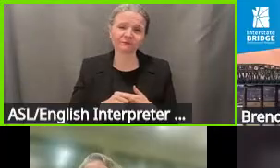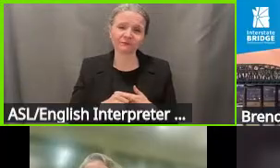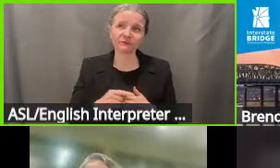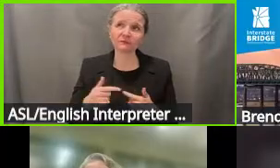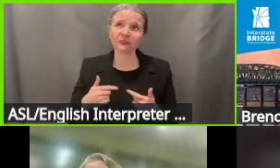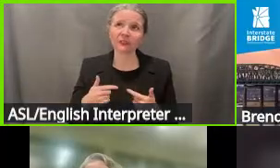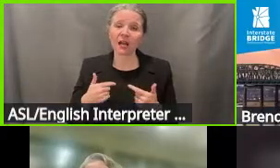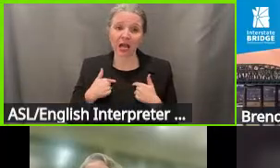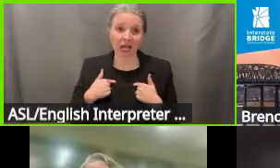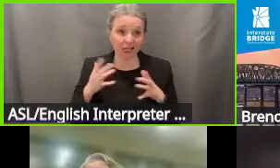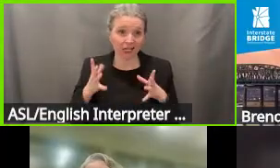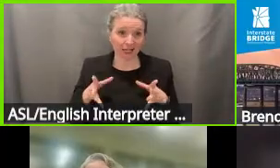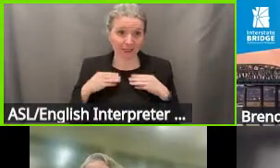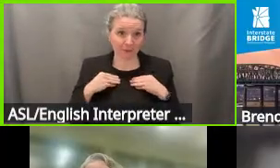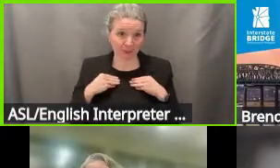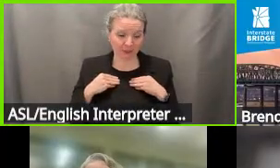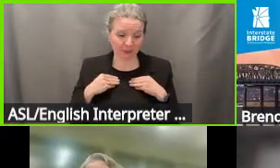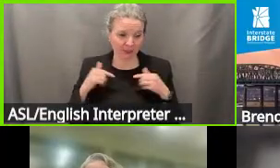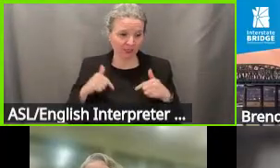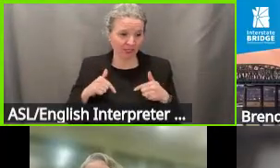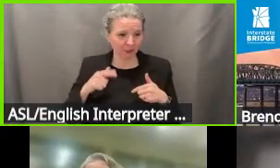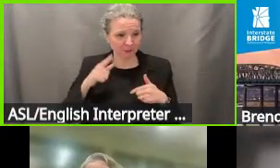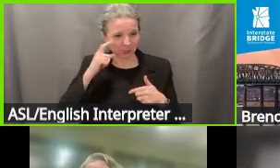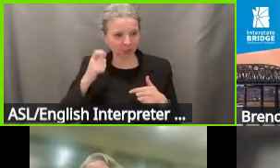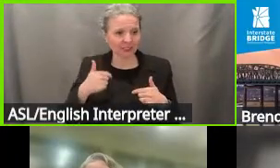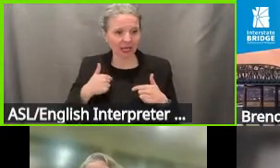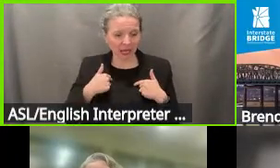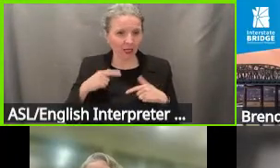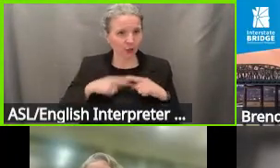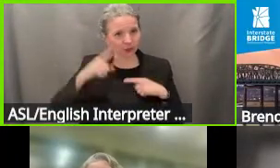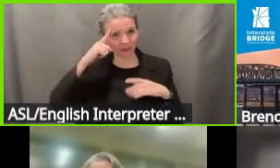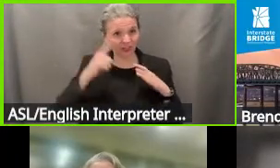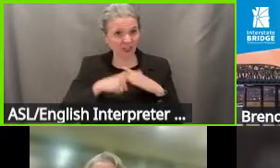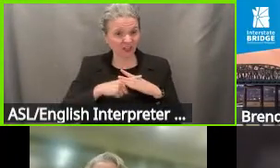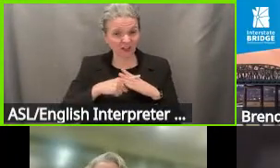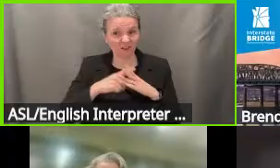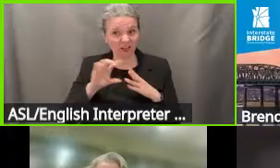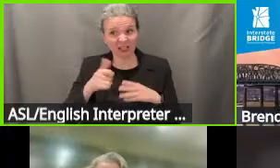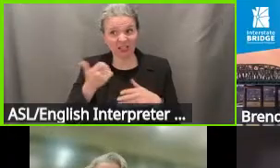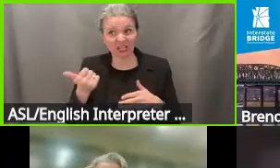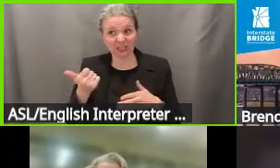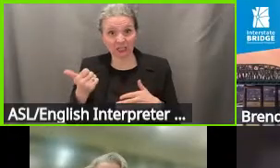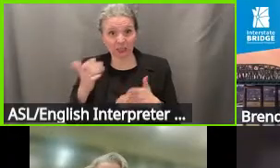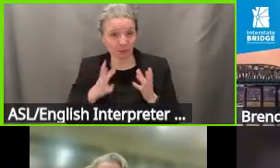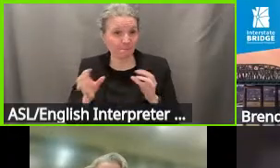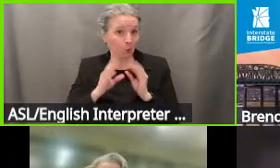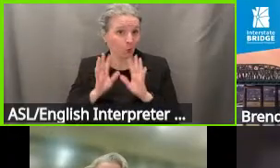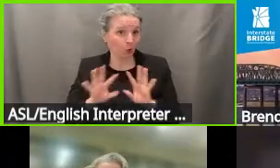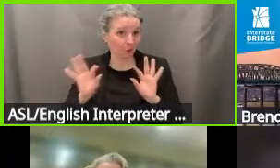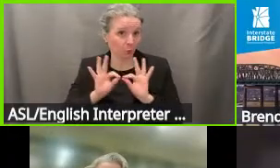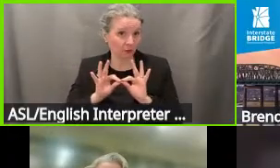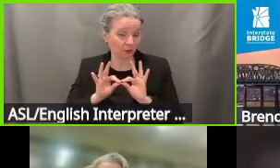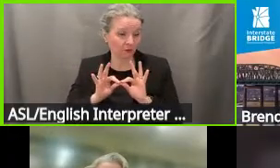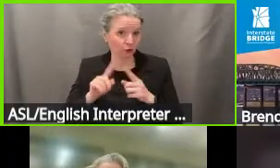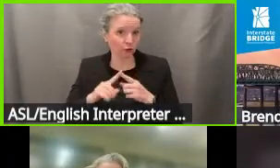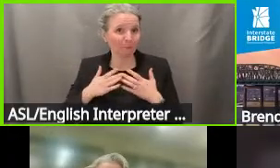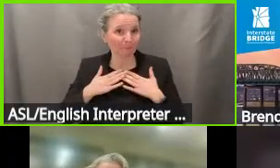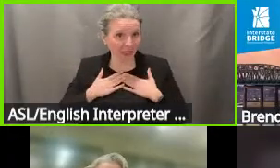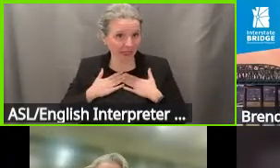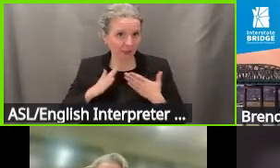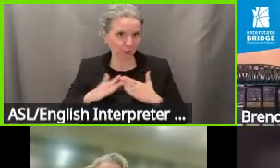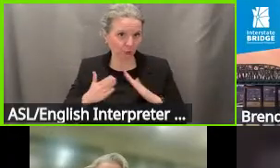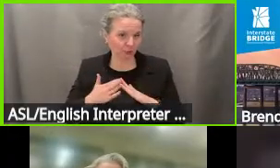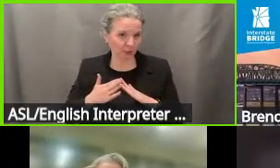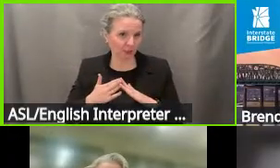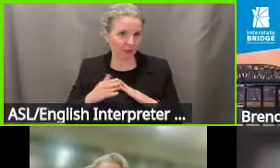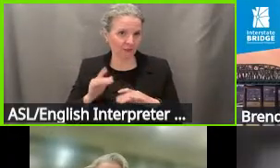I accepted this because I couldn't think of anything that would be more important to my community than